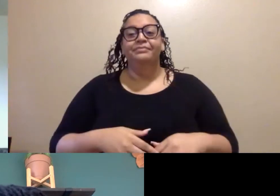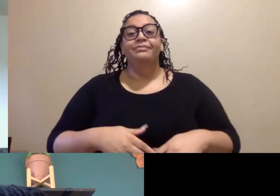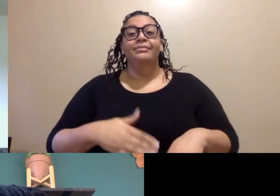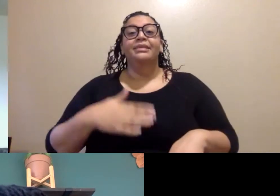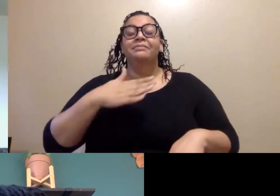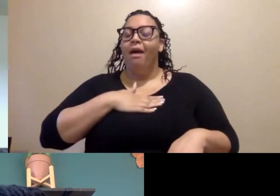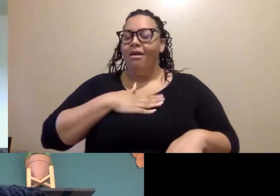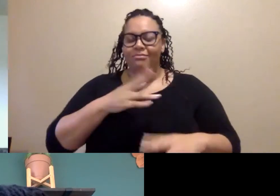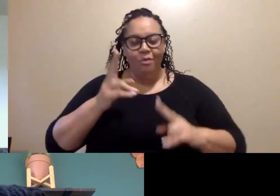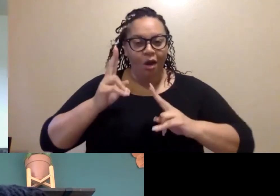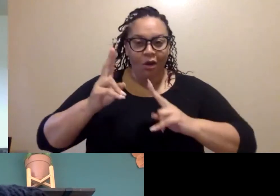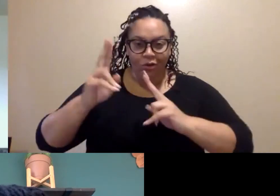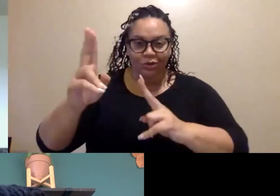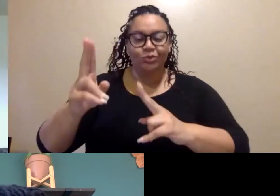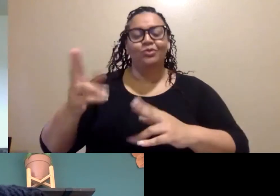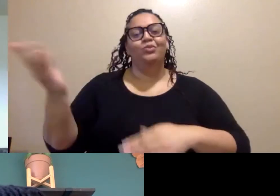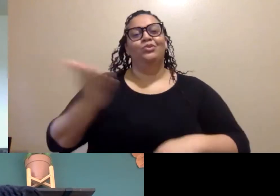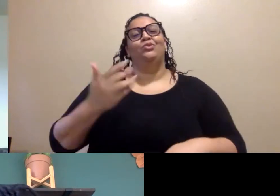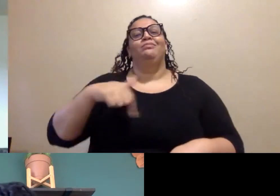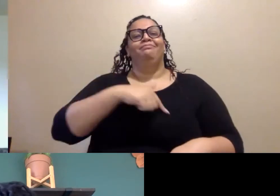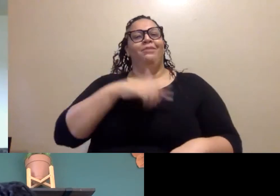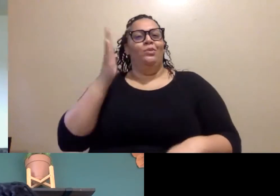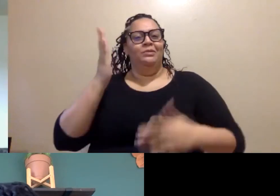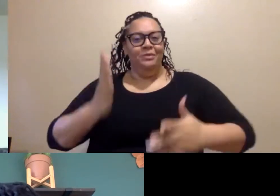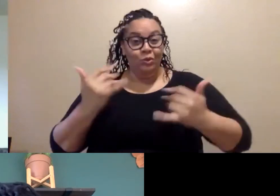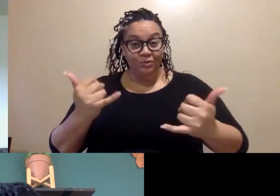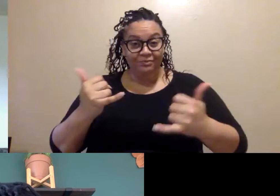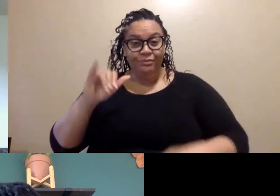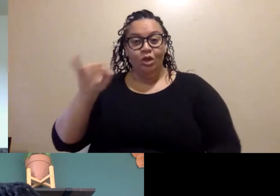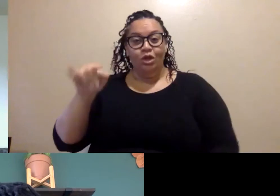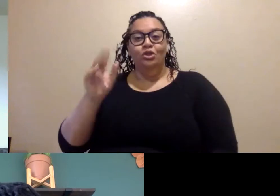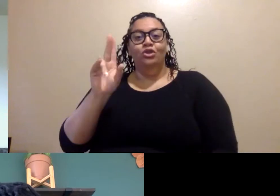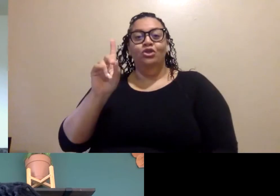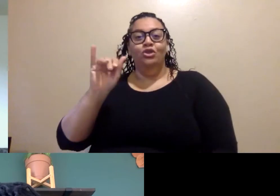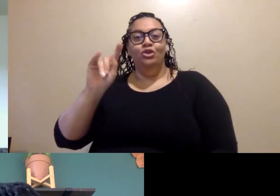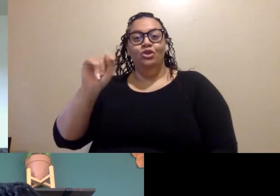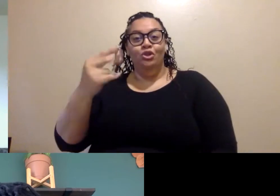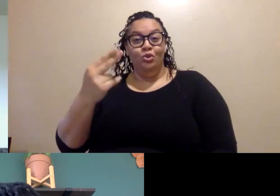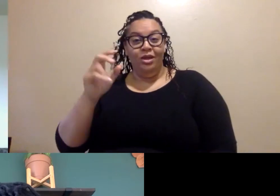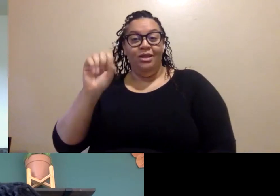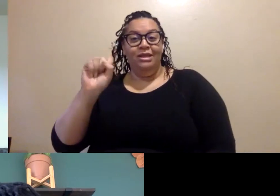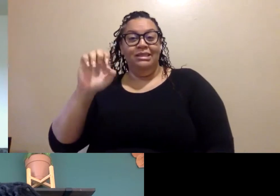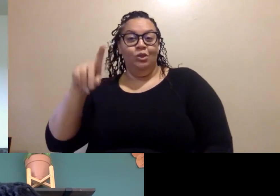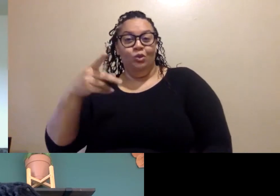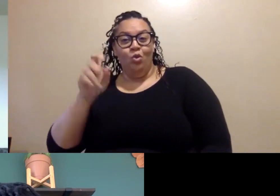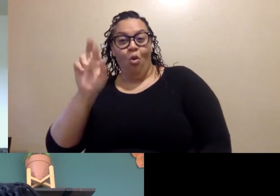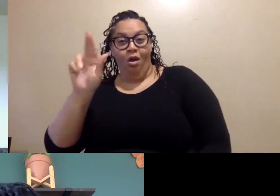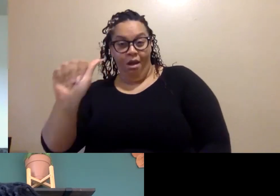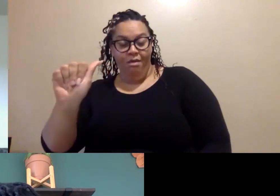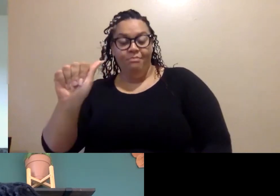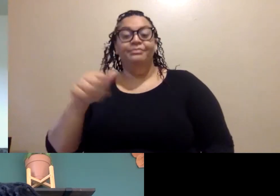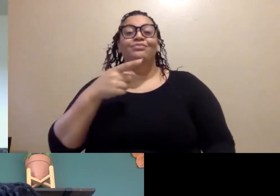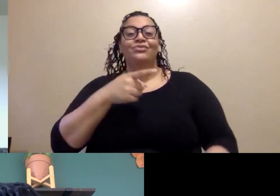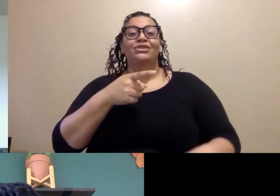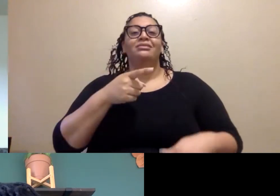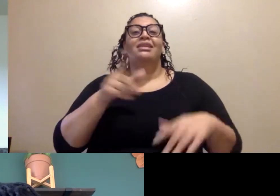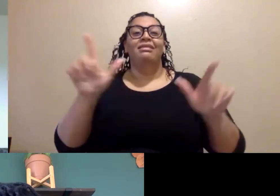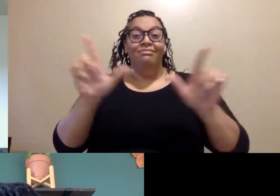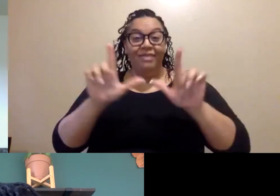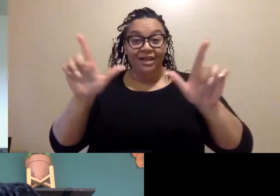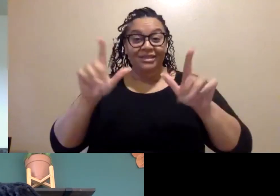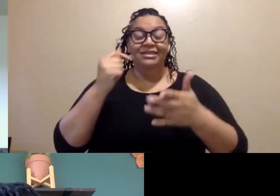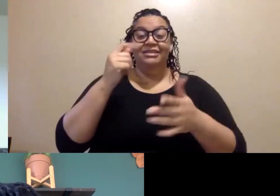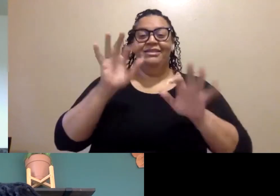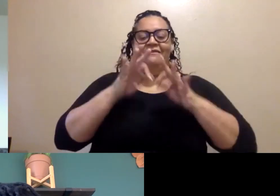distinct honor to introduce our speaker tonight. Judith Sadora is a licensed marriage and family therapist in Oregon and Nevada.